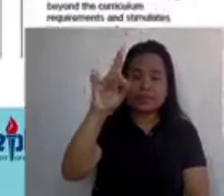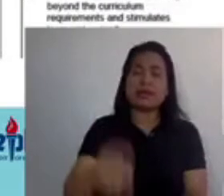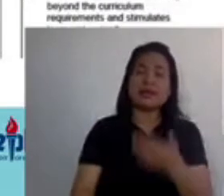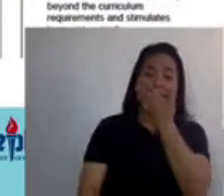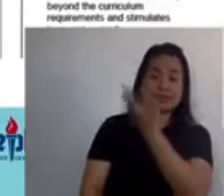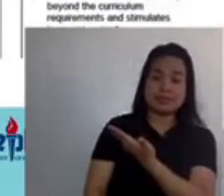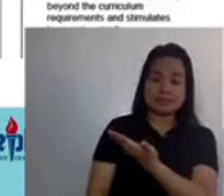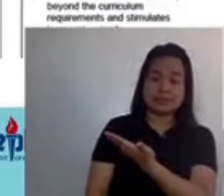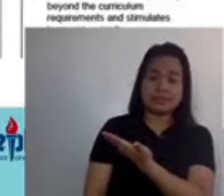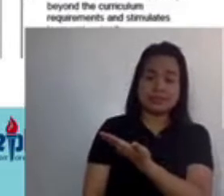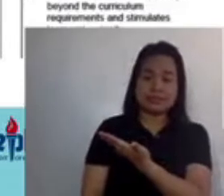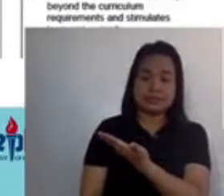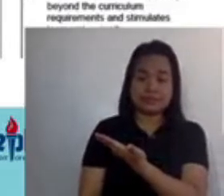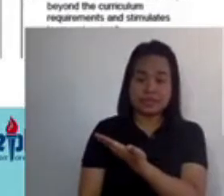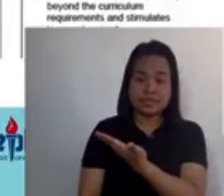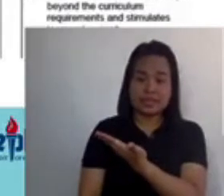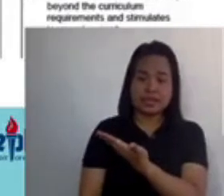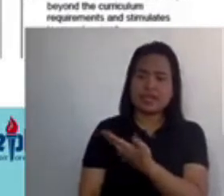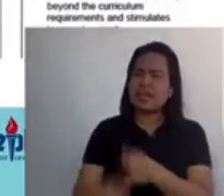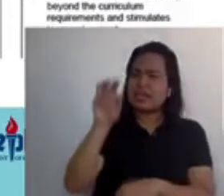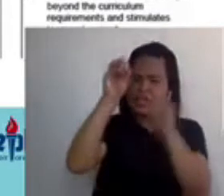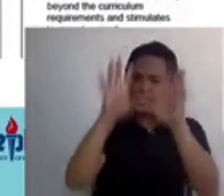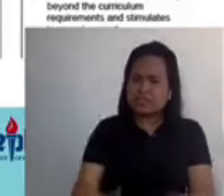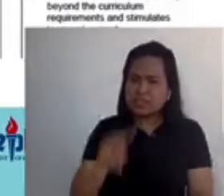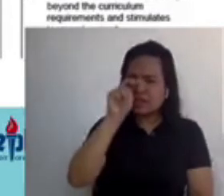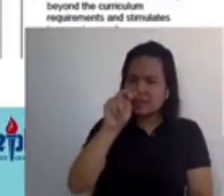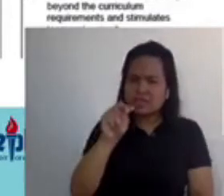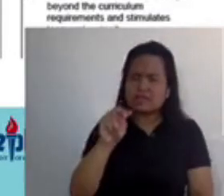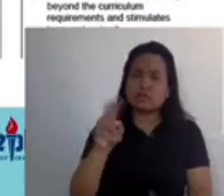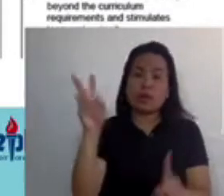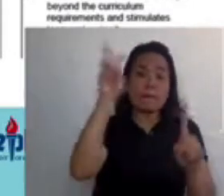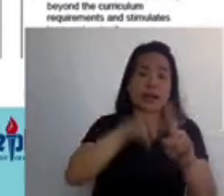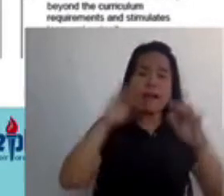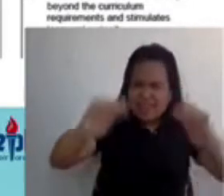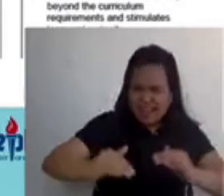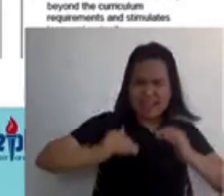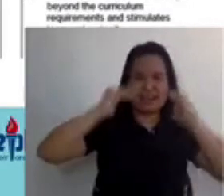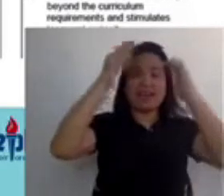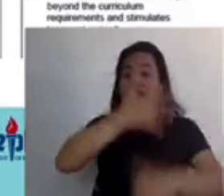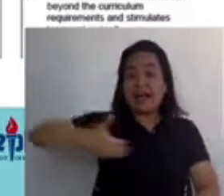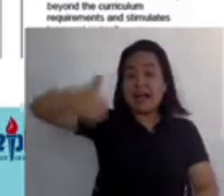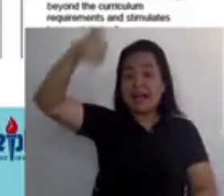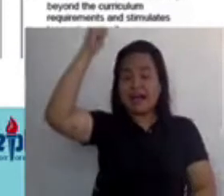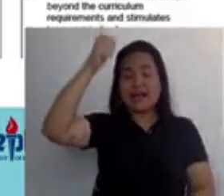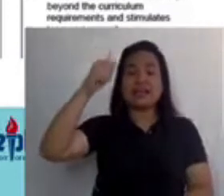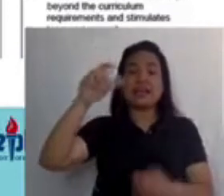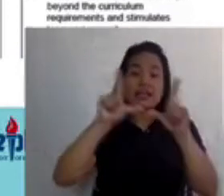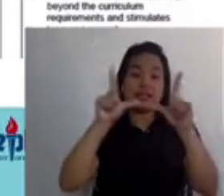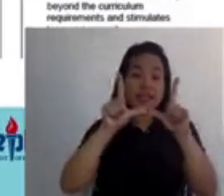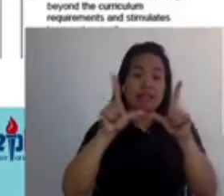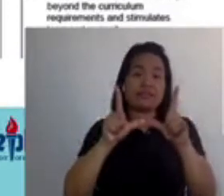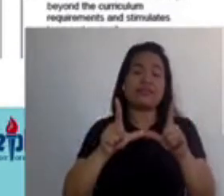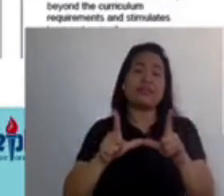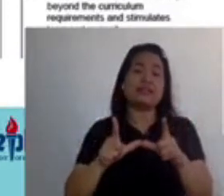be able to apply a high-level knowledge of content and pedagogy within and across curriculum teaching